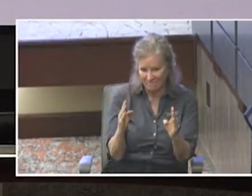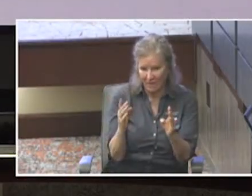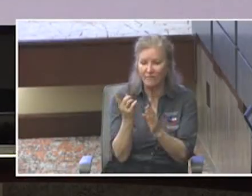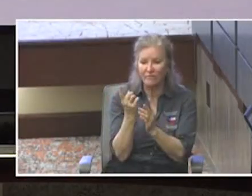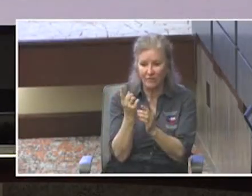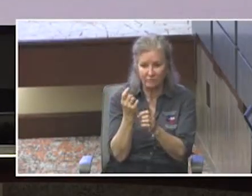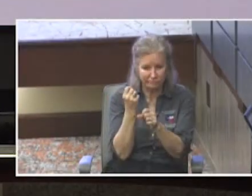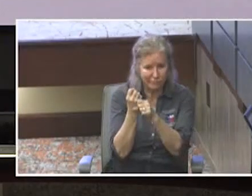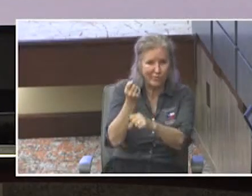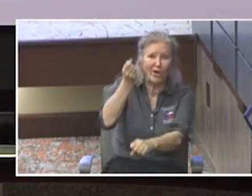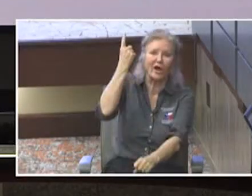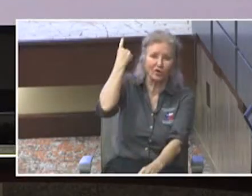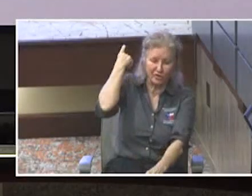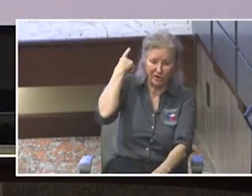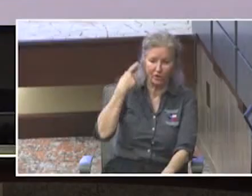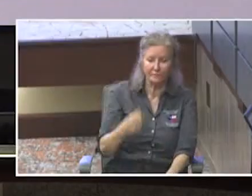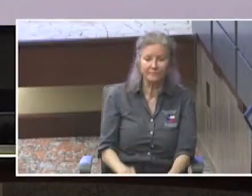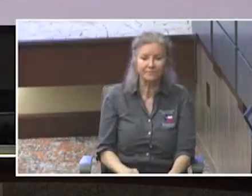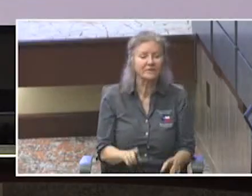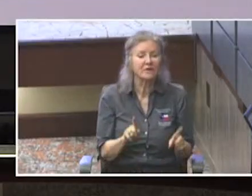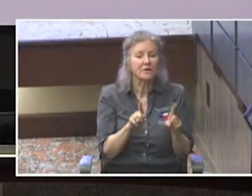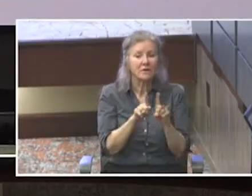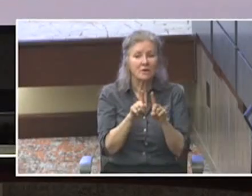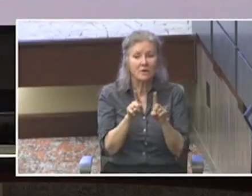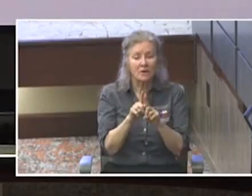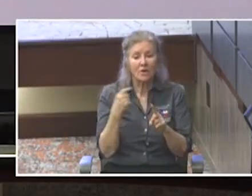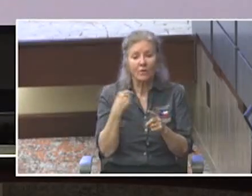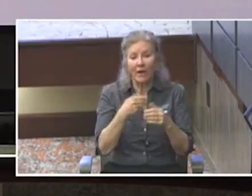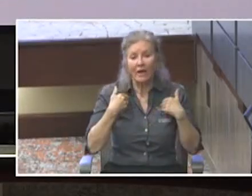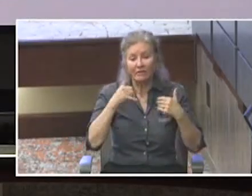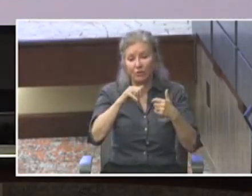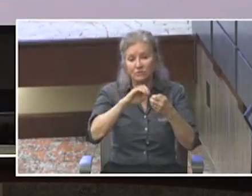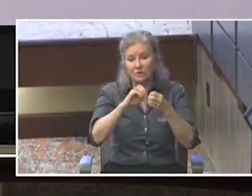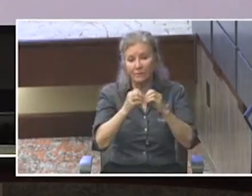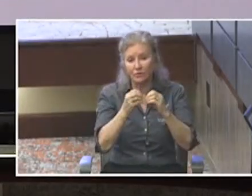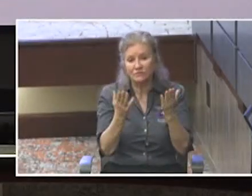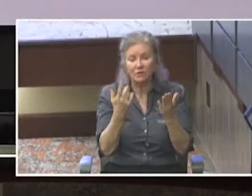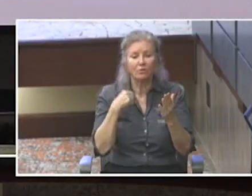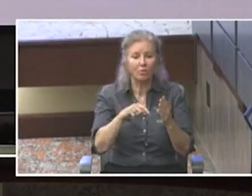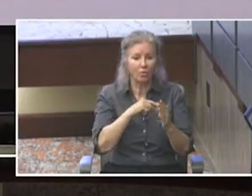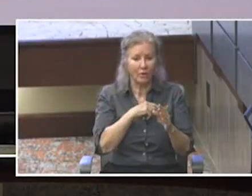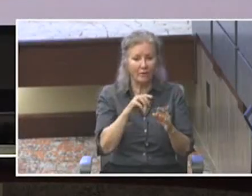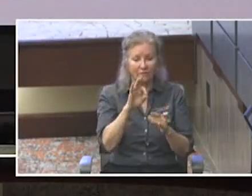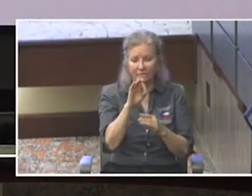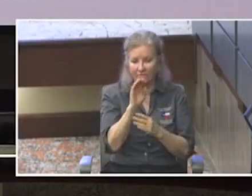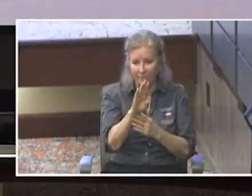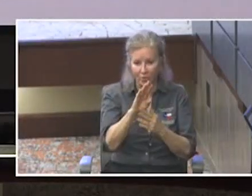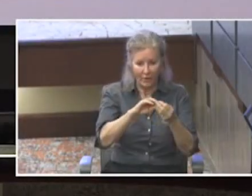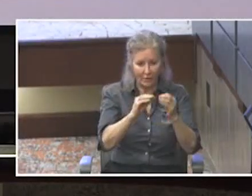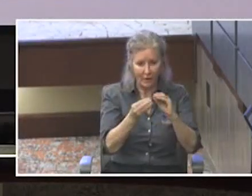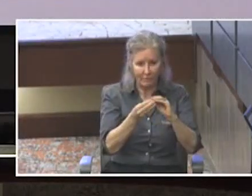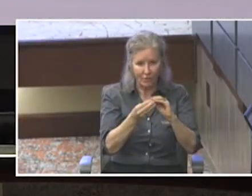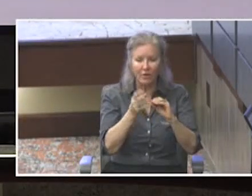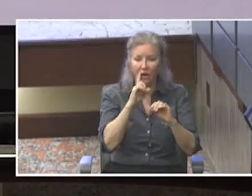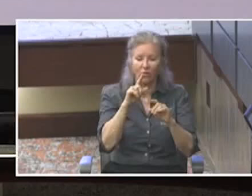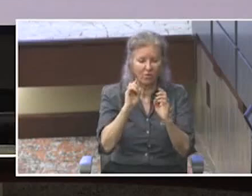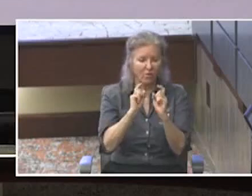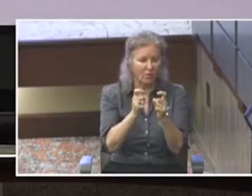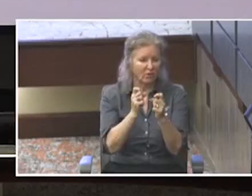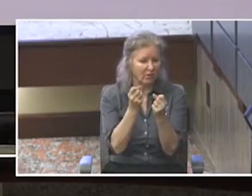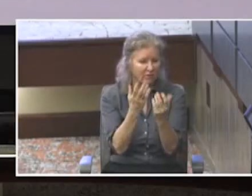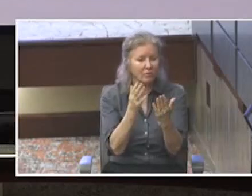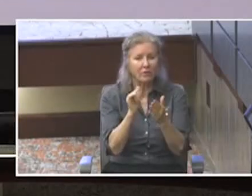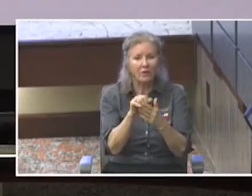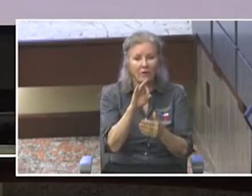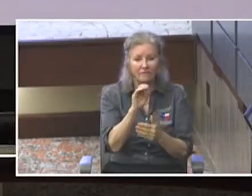prior year. I've also, since we've had these numbers here, we've received February's numbers, and I'll go ahead and just give you those.